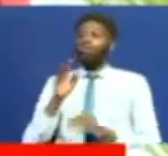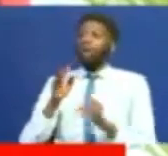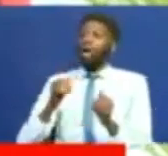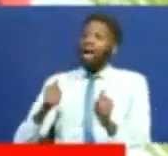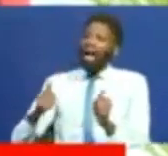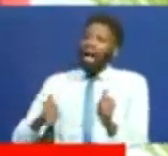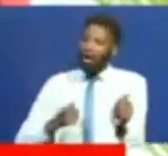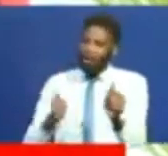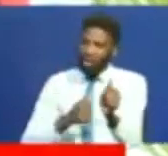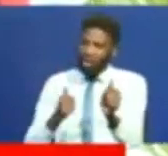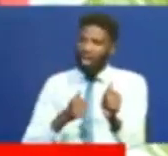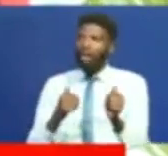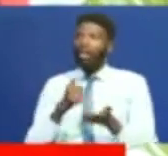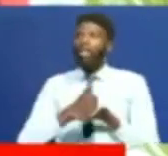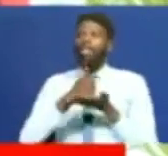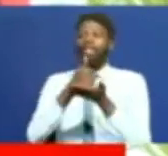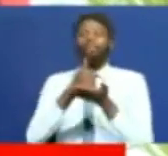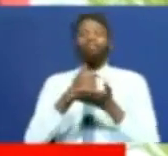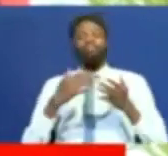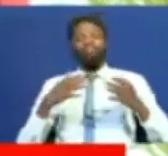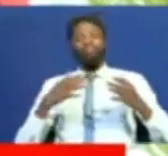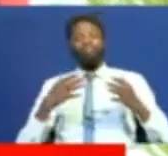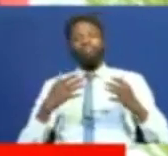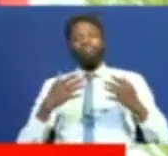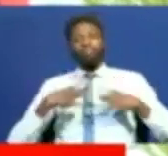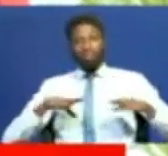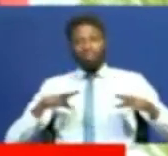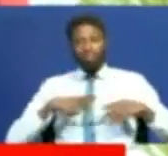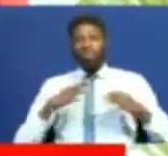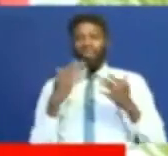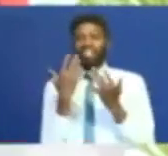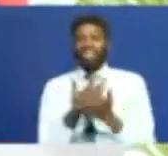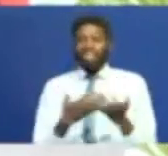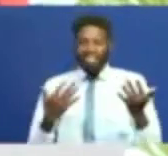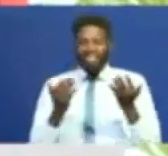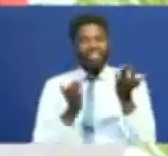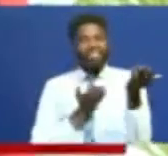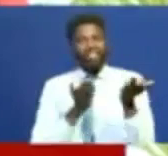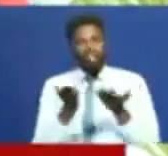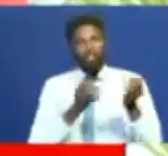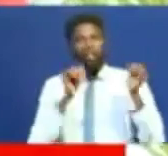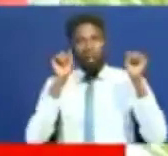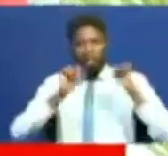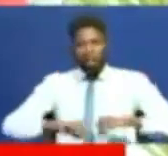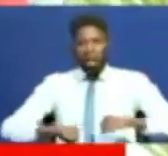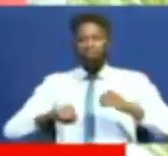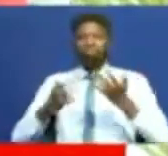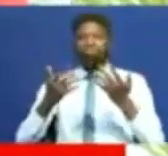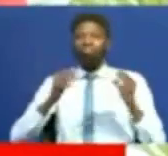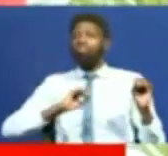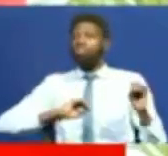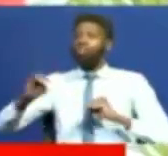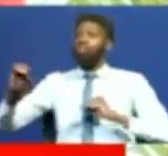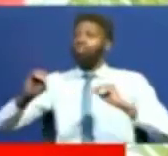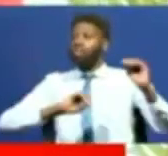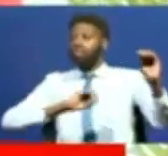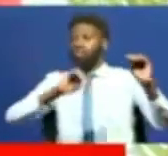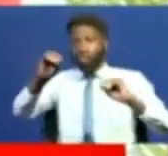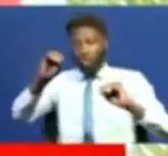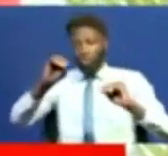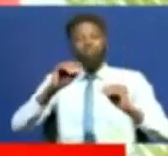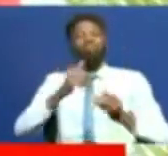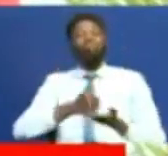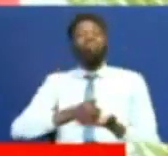boosting the movement of people, movement of goods, movement of services, as a way of escalating